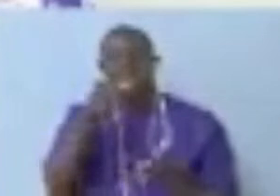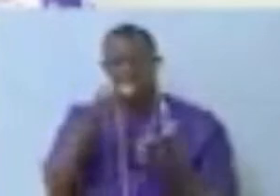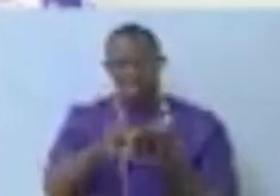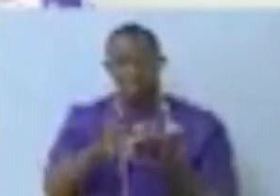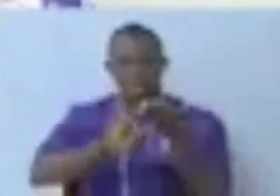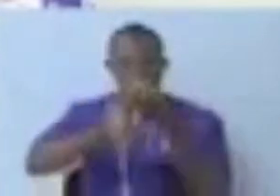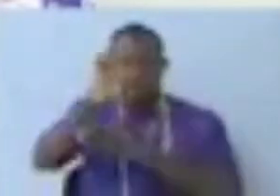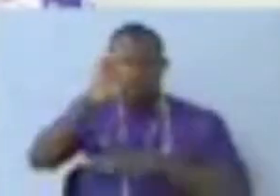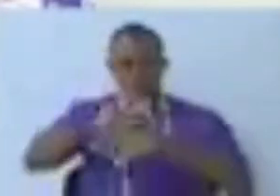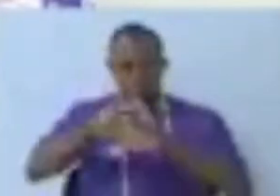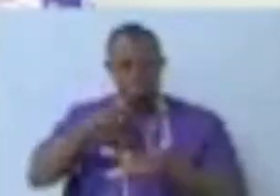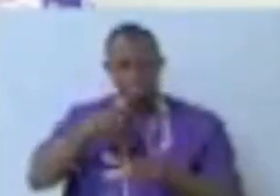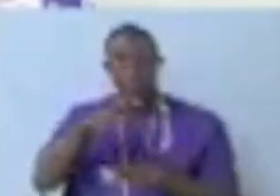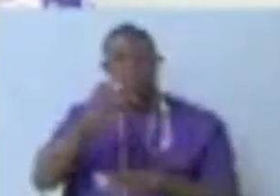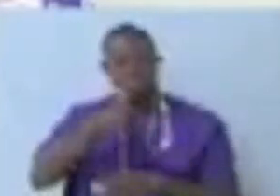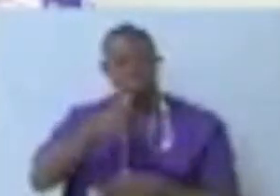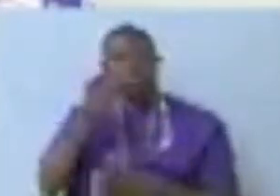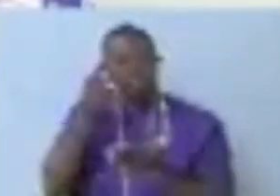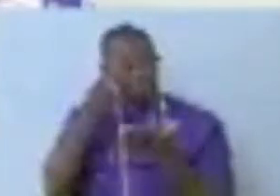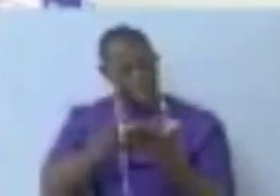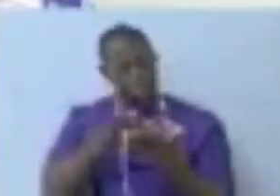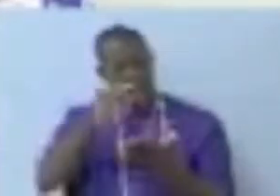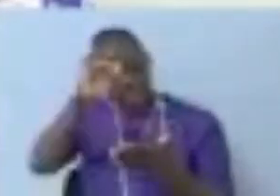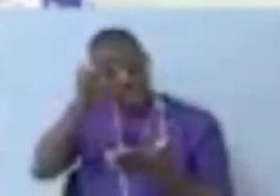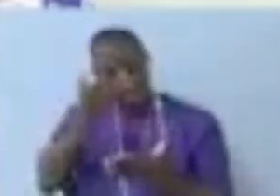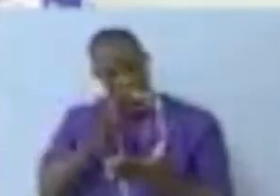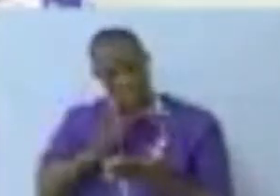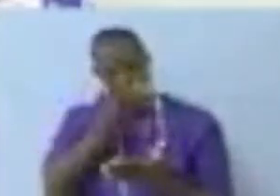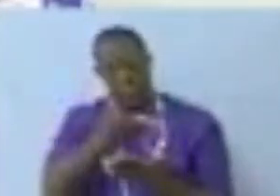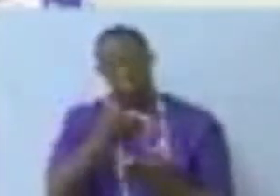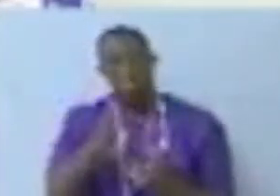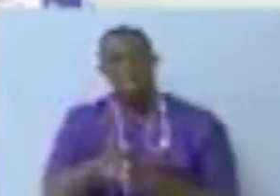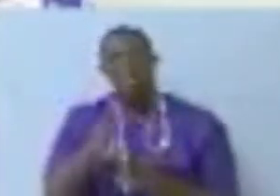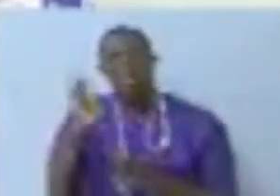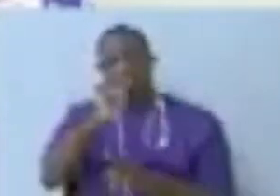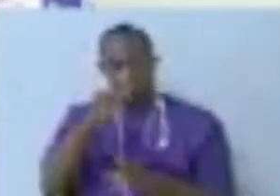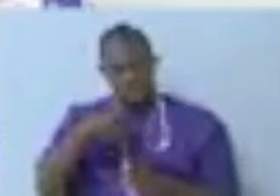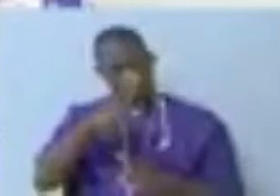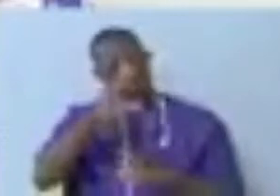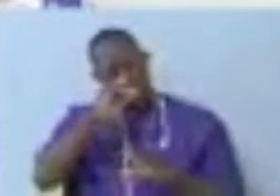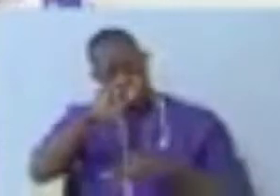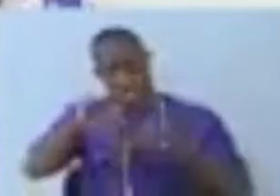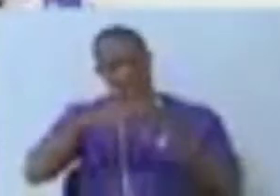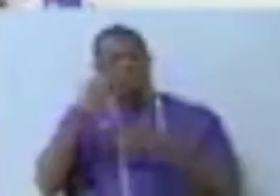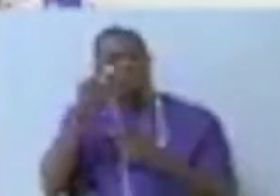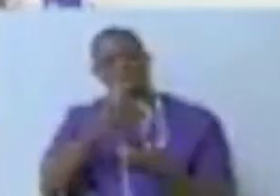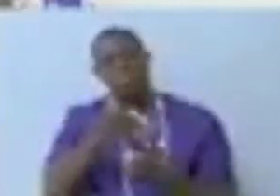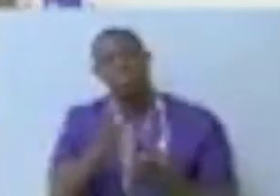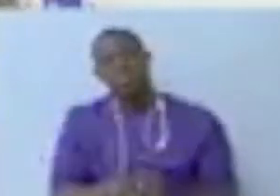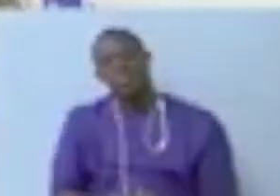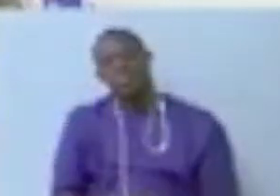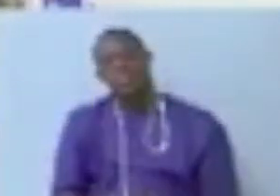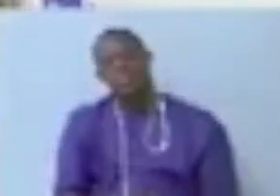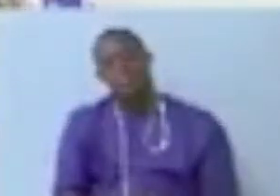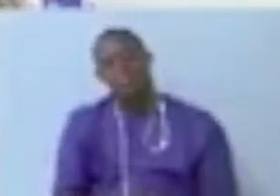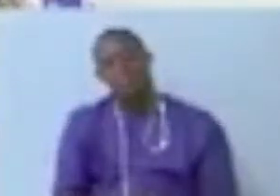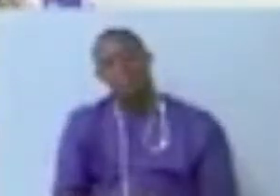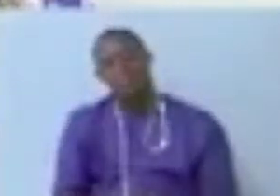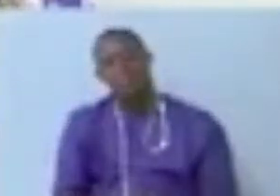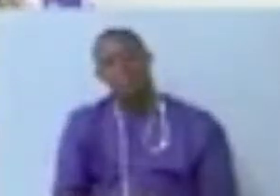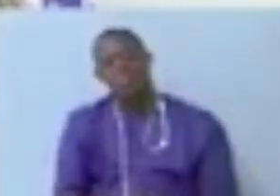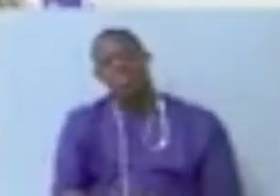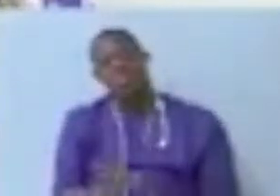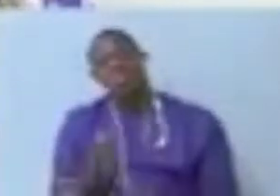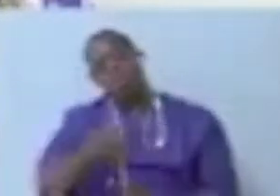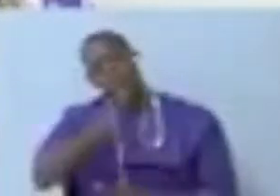me that I did see. Your letter means But that is what I am referring to. But the one